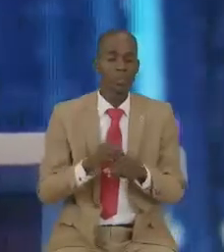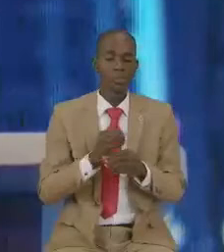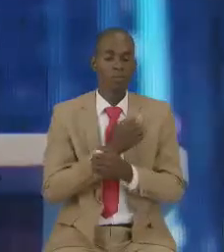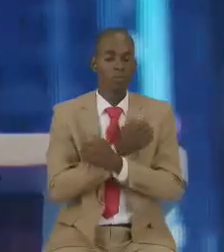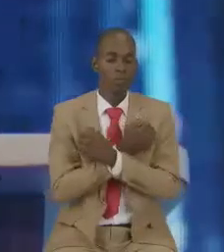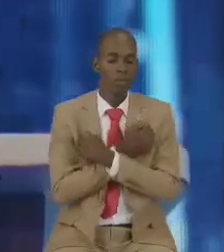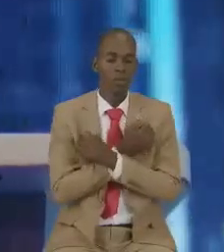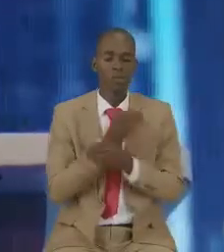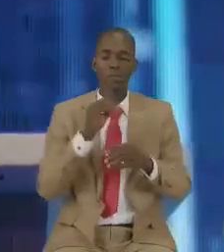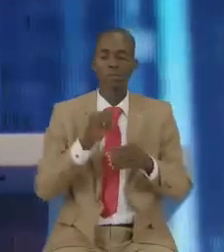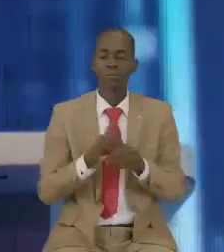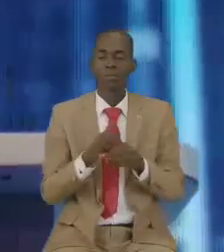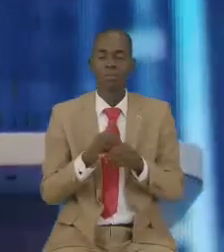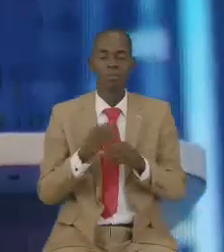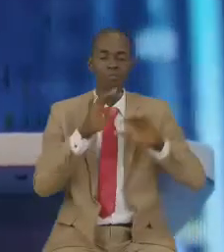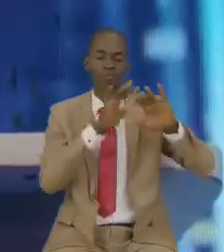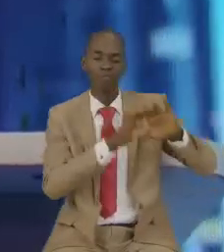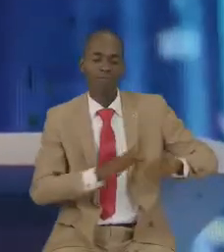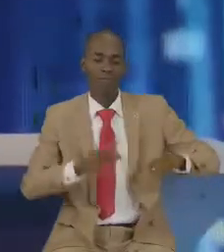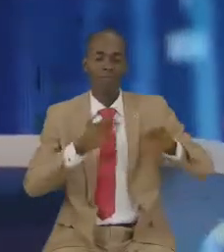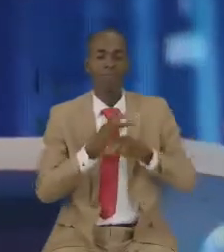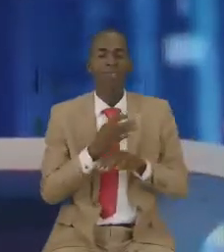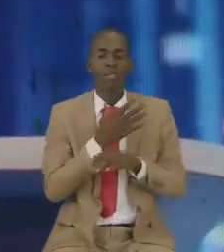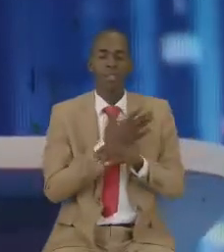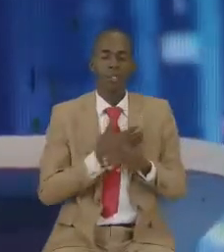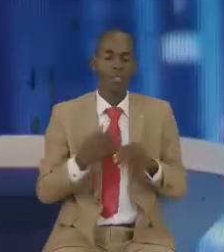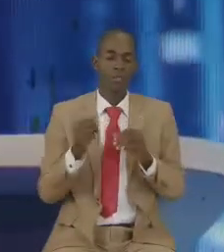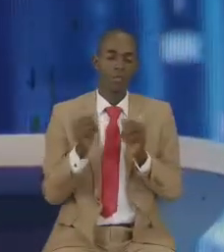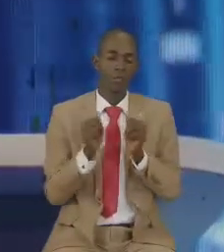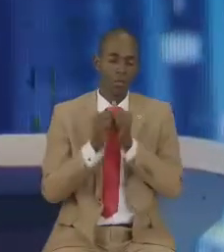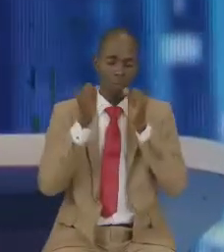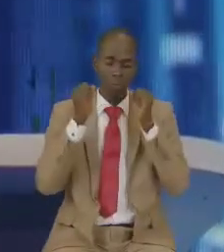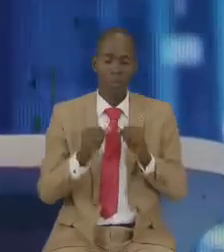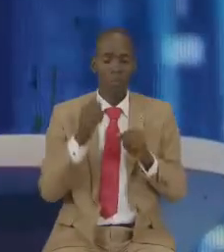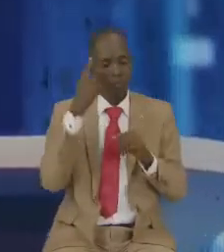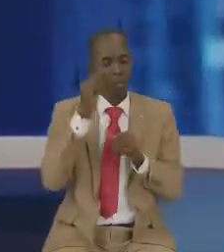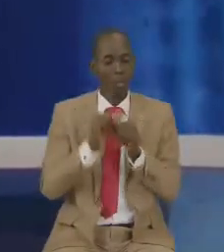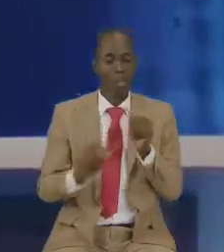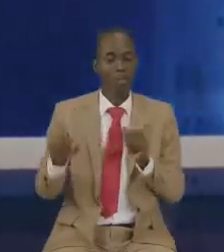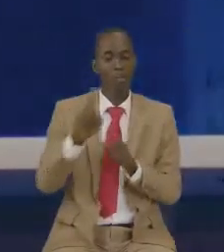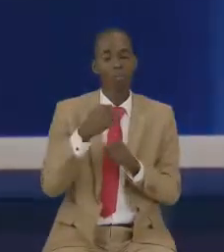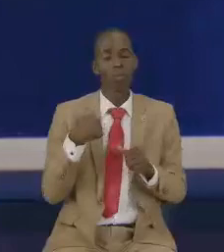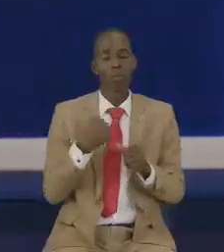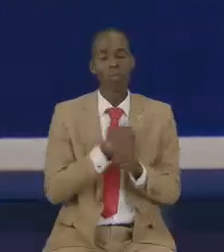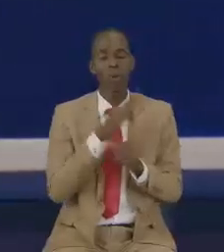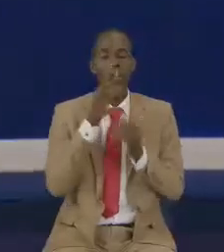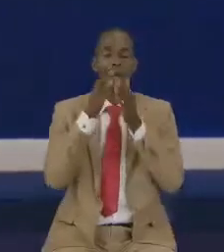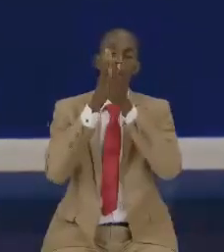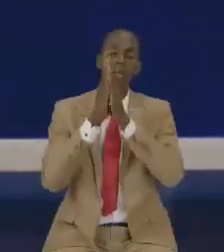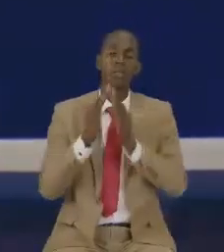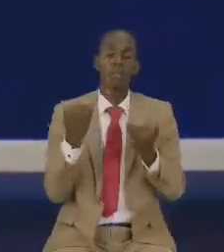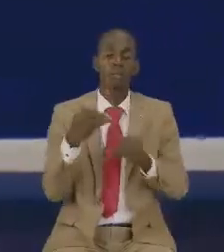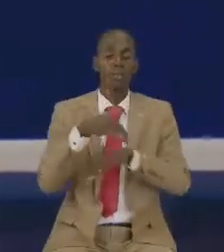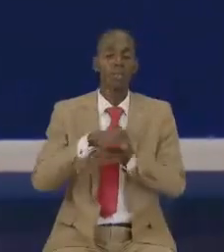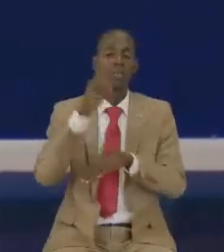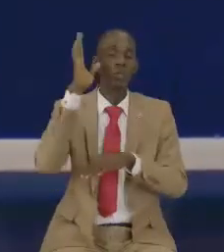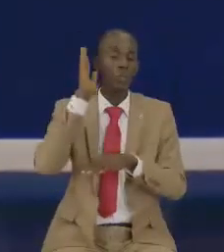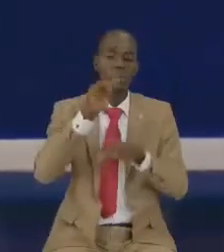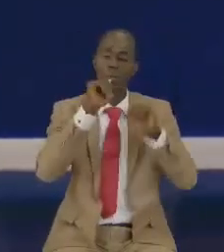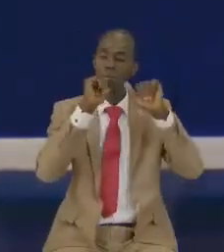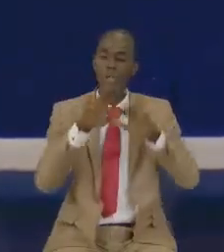in compassion, and power for everyone. We're asking, Lord, tonight, you bless